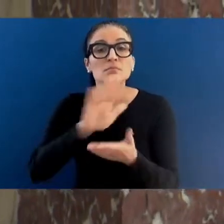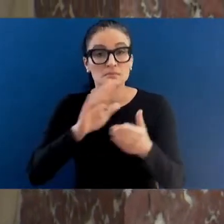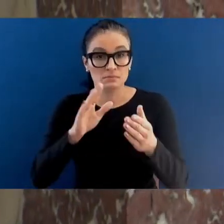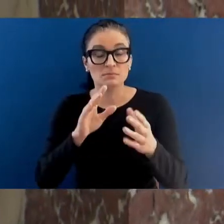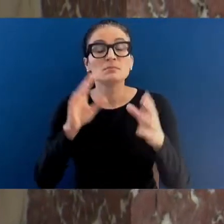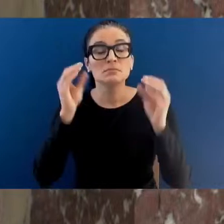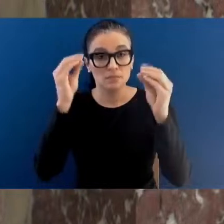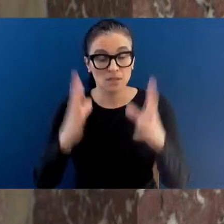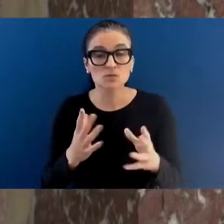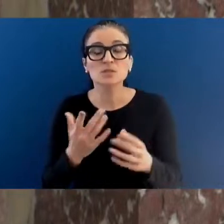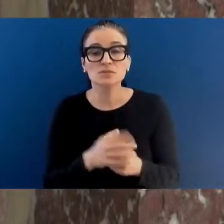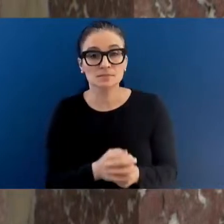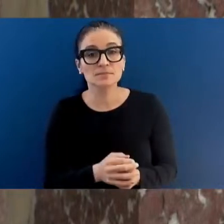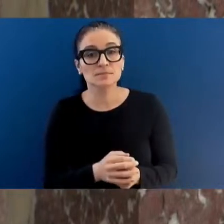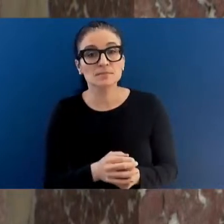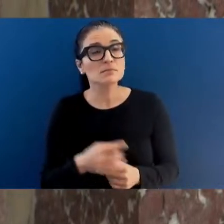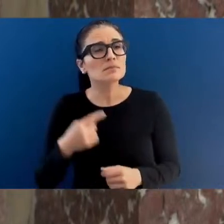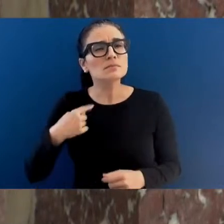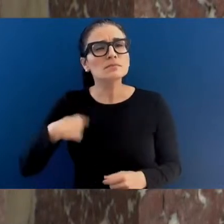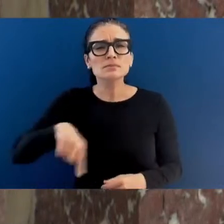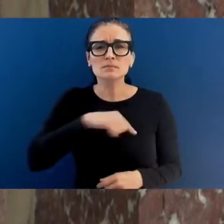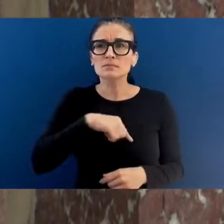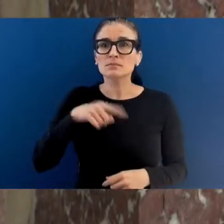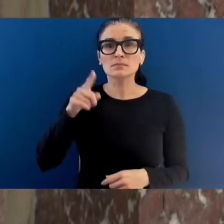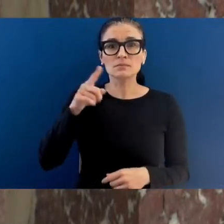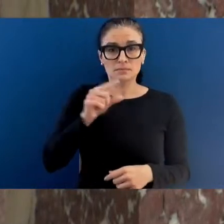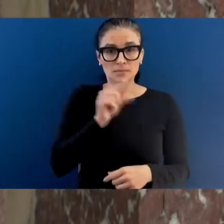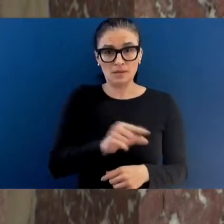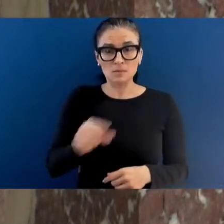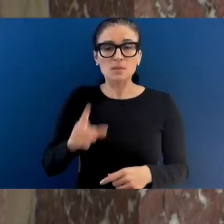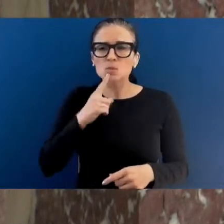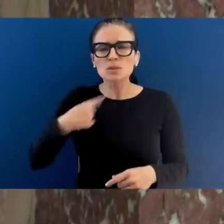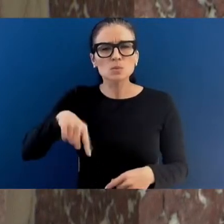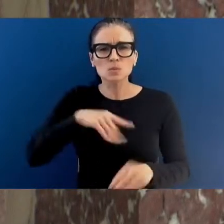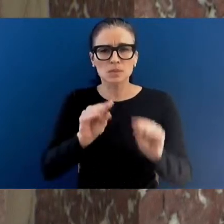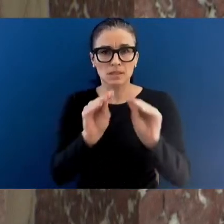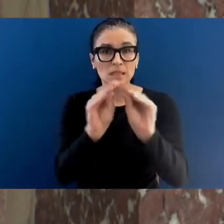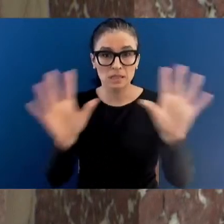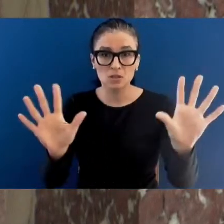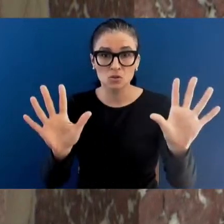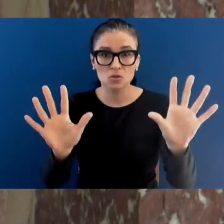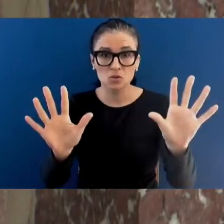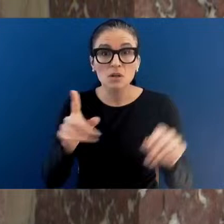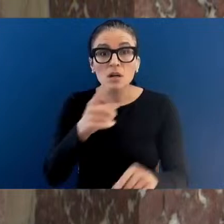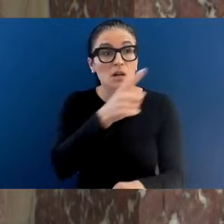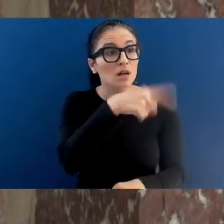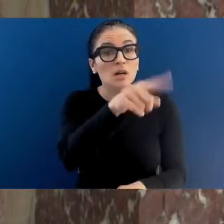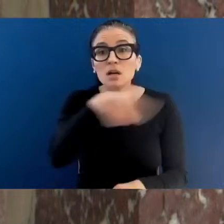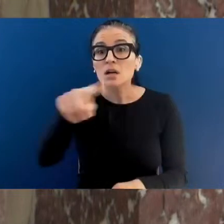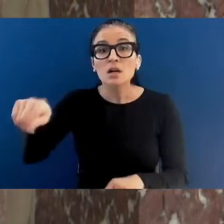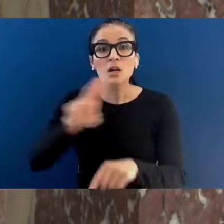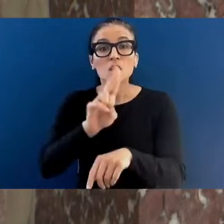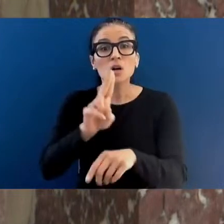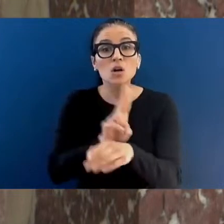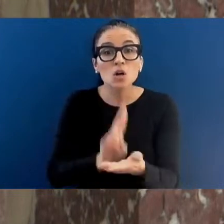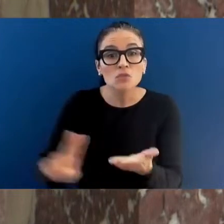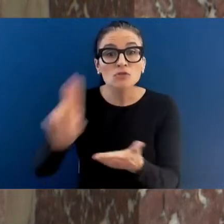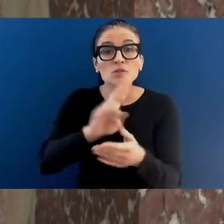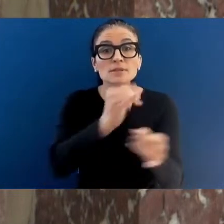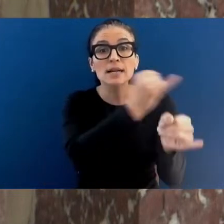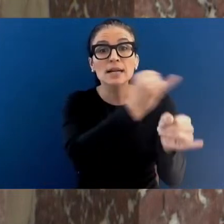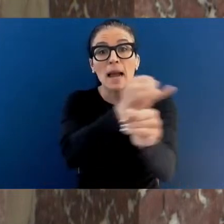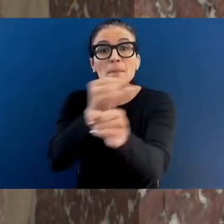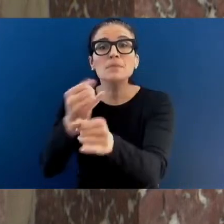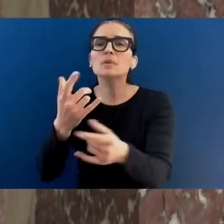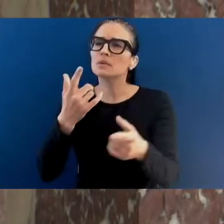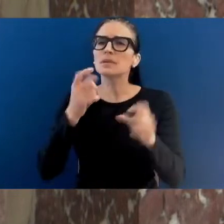University campuses have always been a place to freely debate ideas, but university campuses also have to